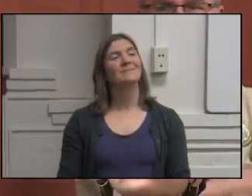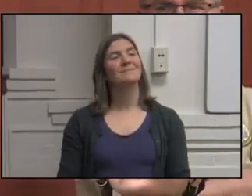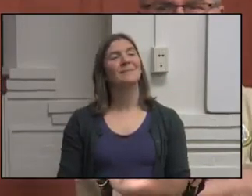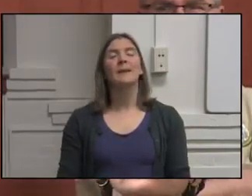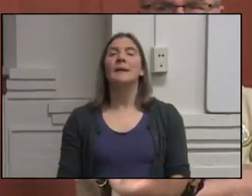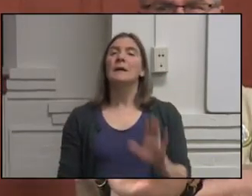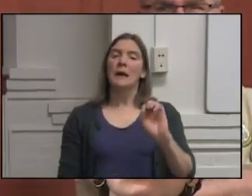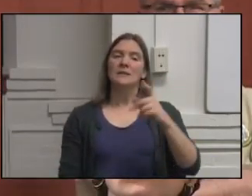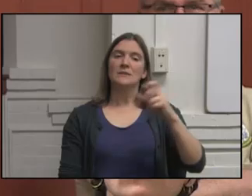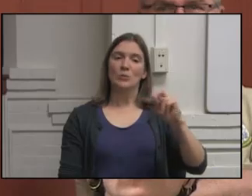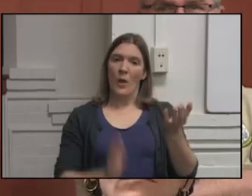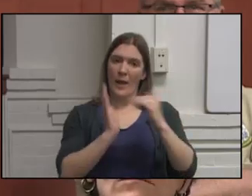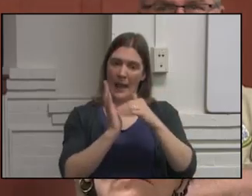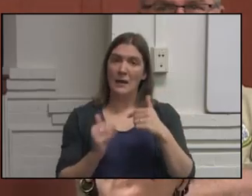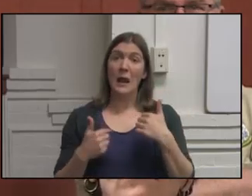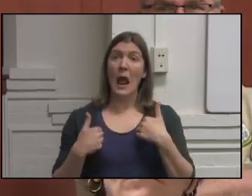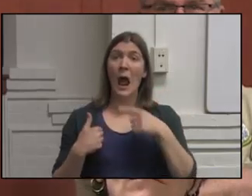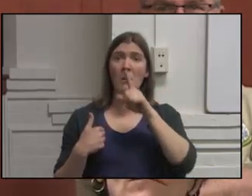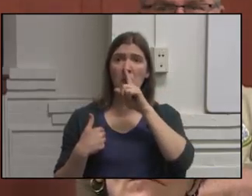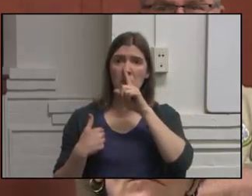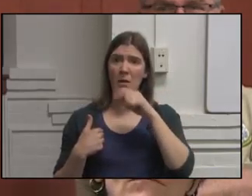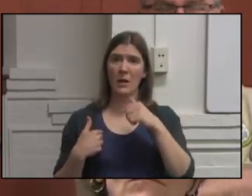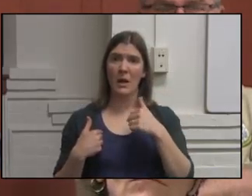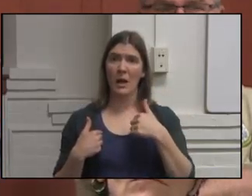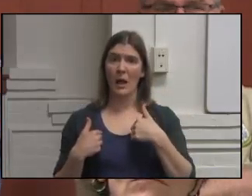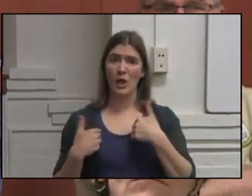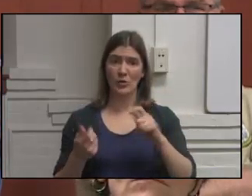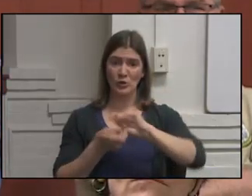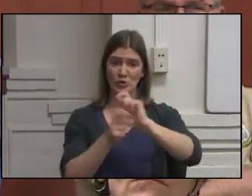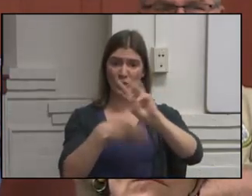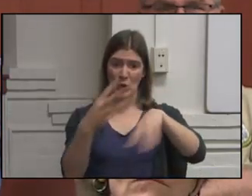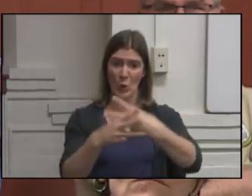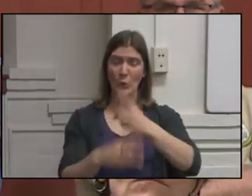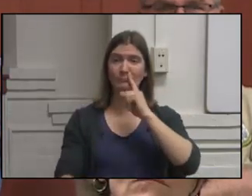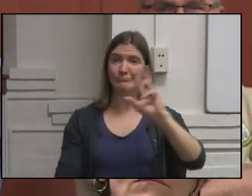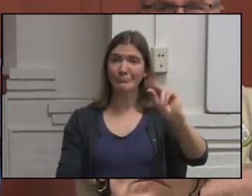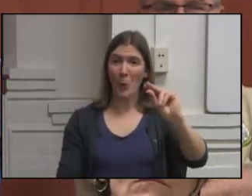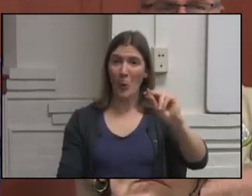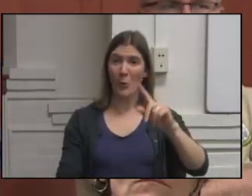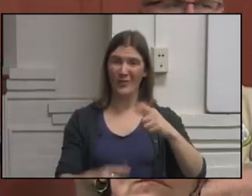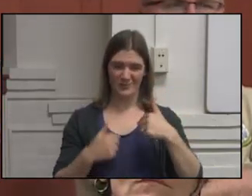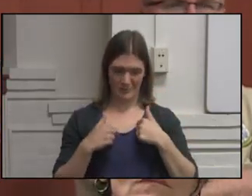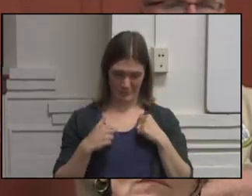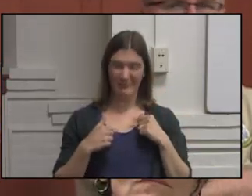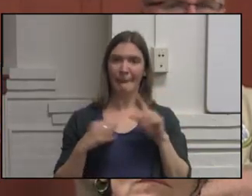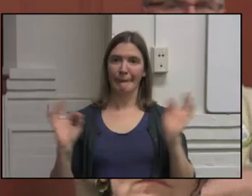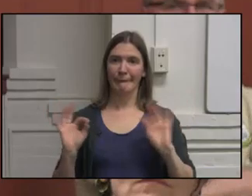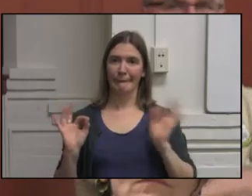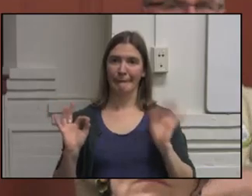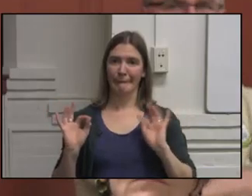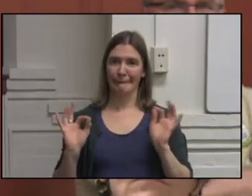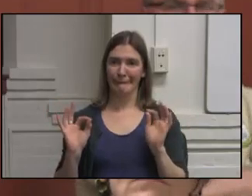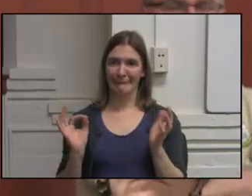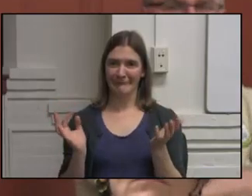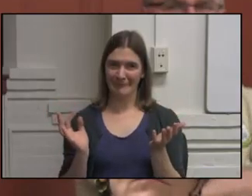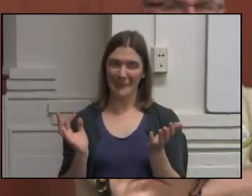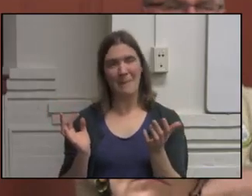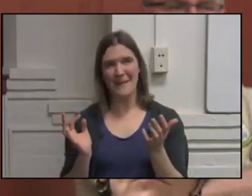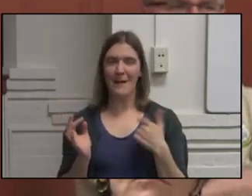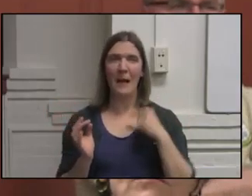I'm not trying to change the world from here, not